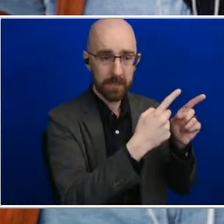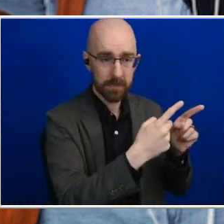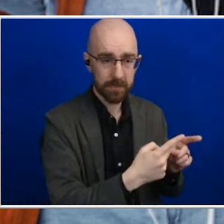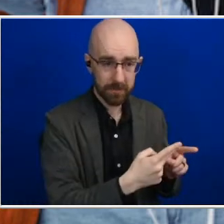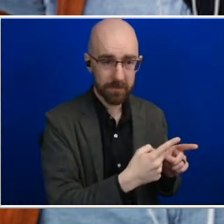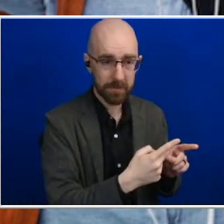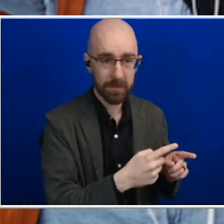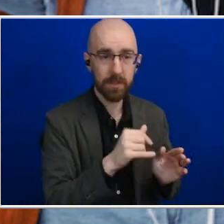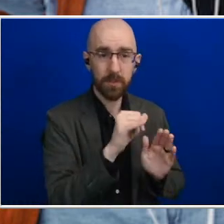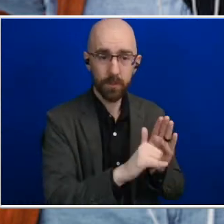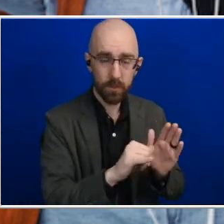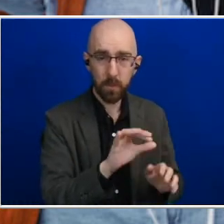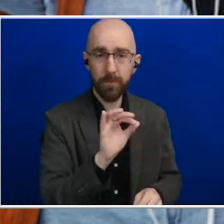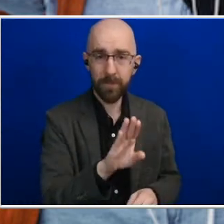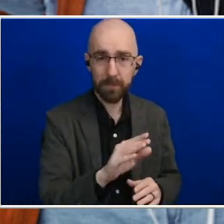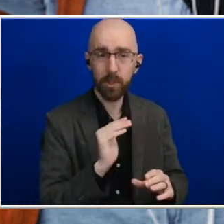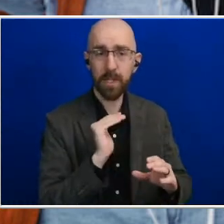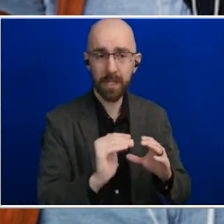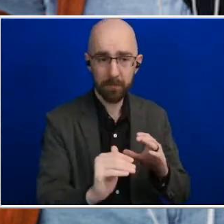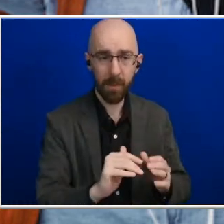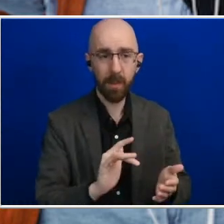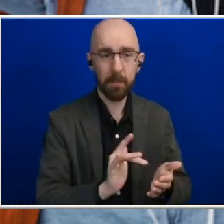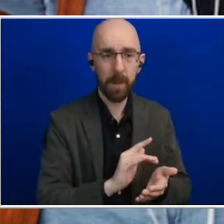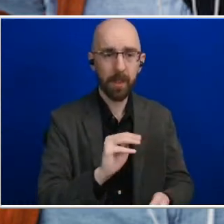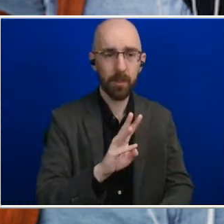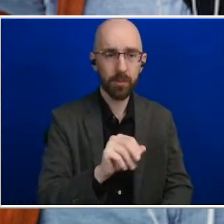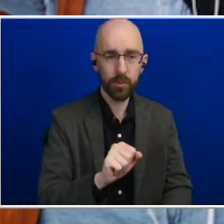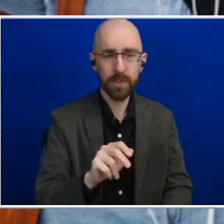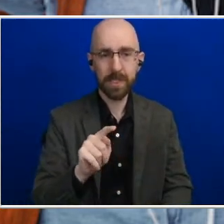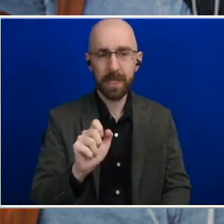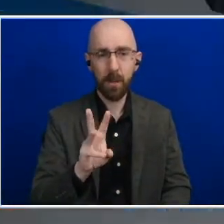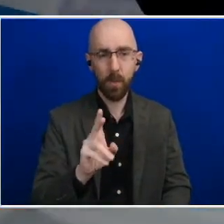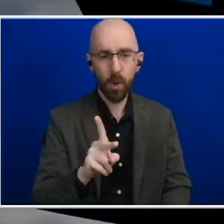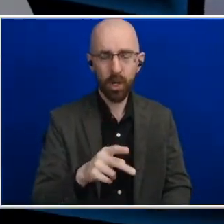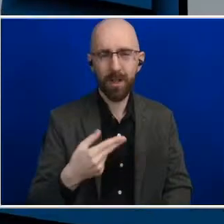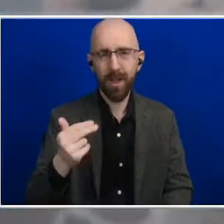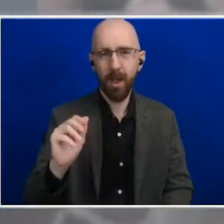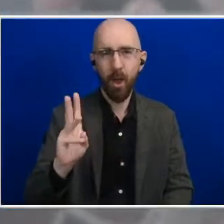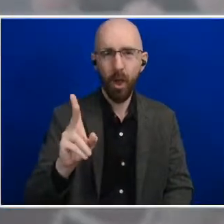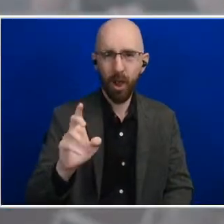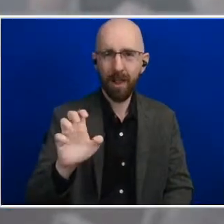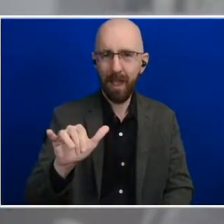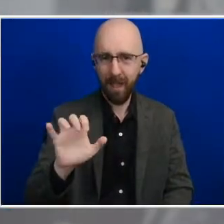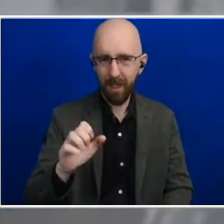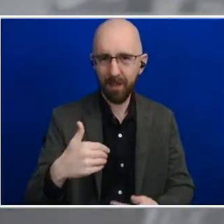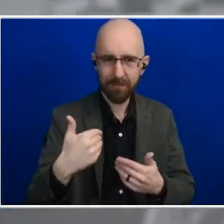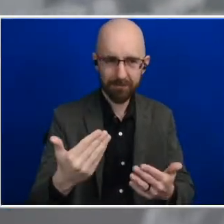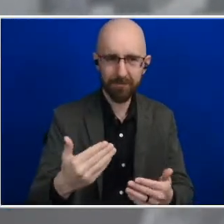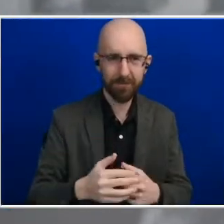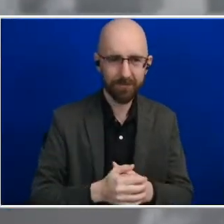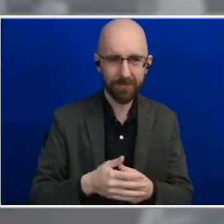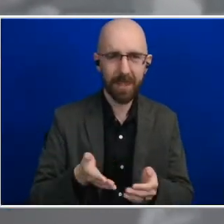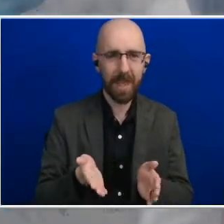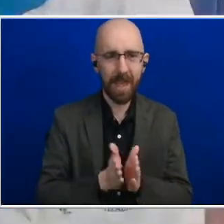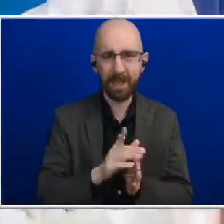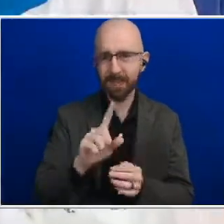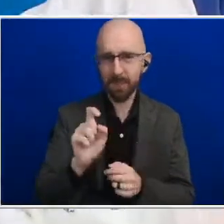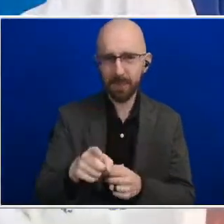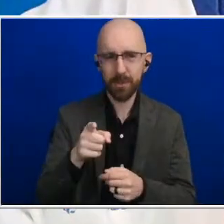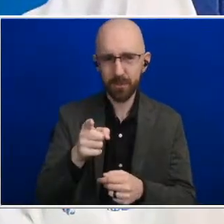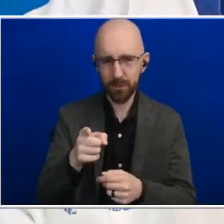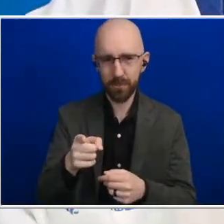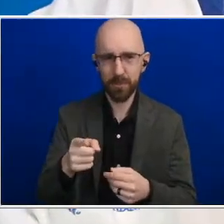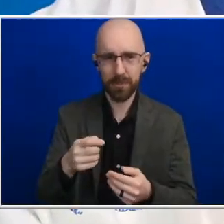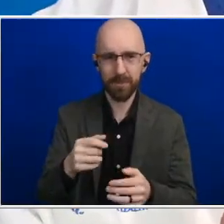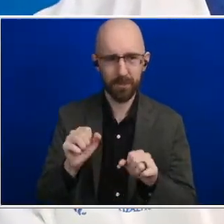the Medical News Network. Let's check in with Doc Hawk. Hey, Hawkeye. Hi. Before we ask the measles question, you avidly work out all the time,